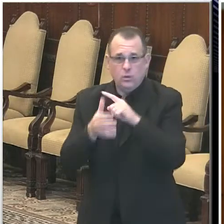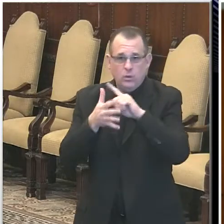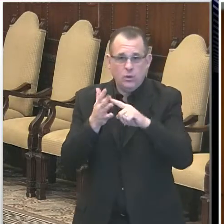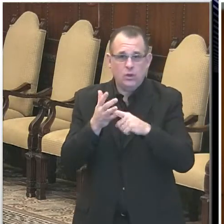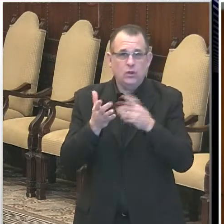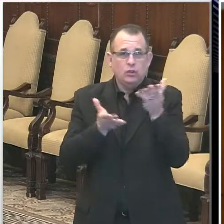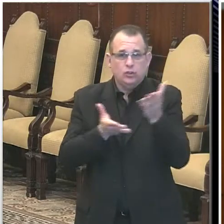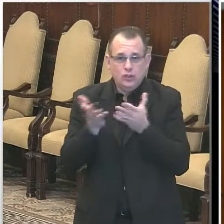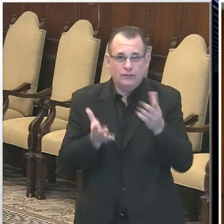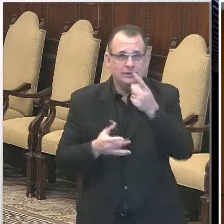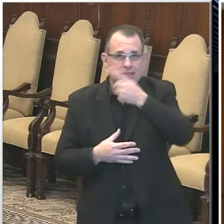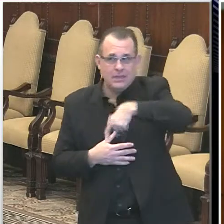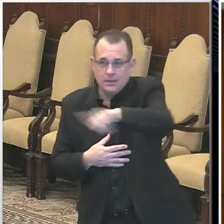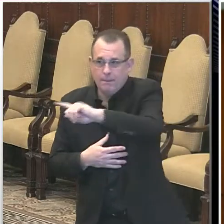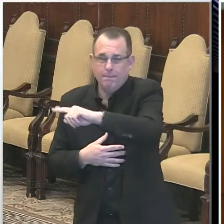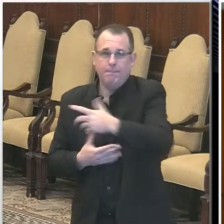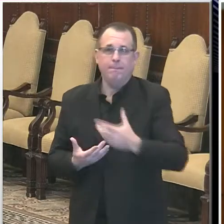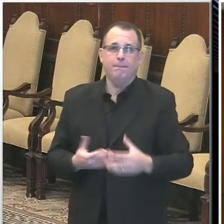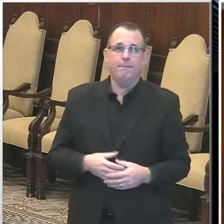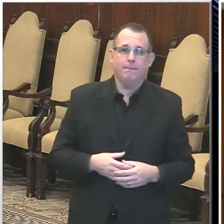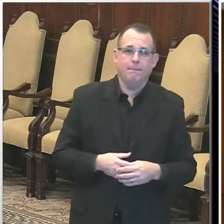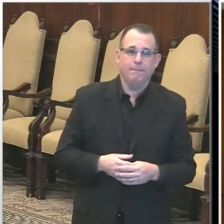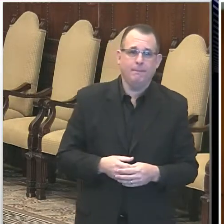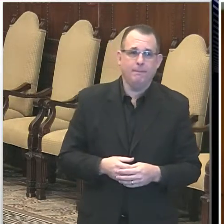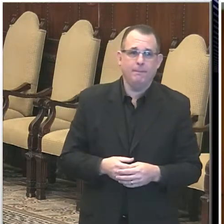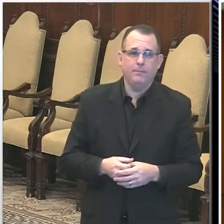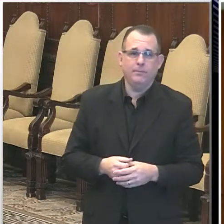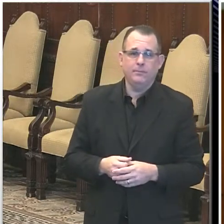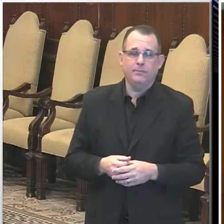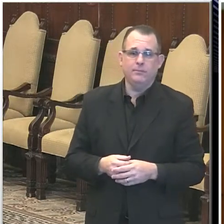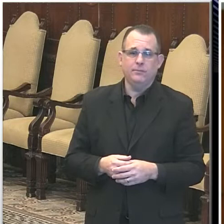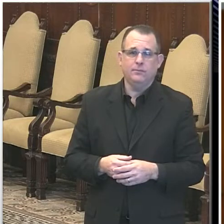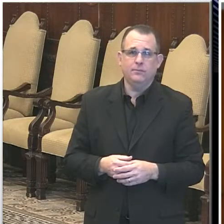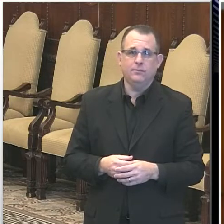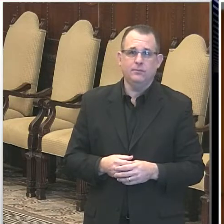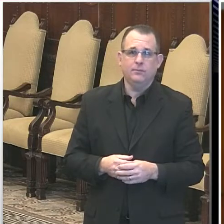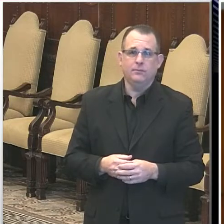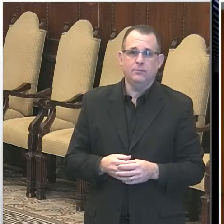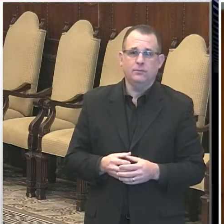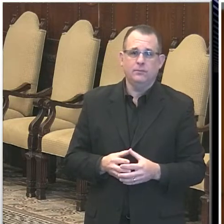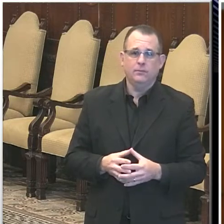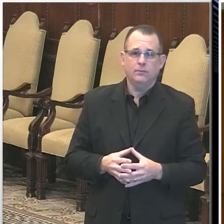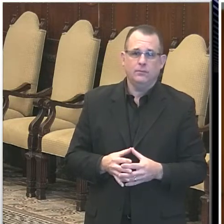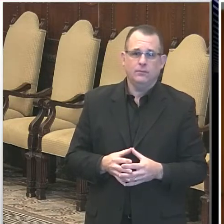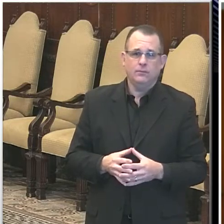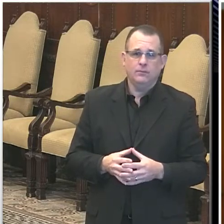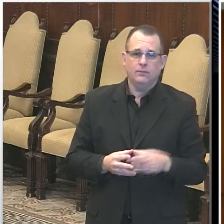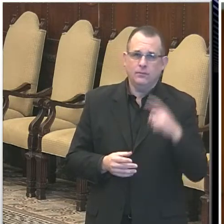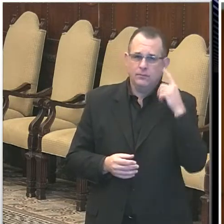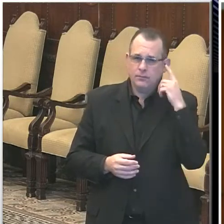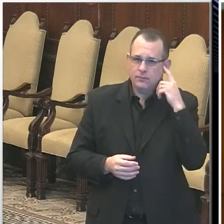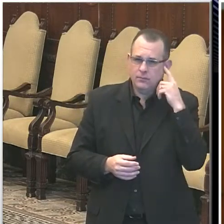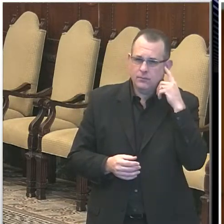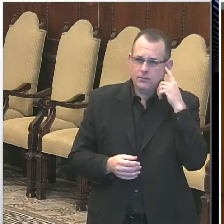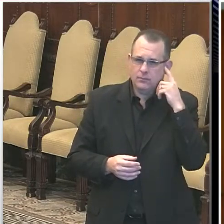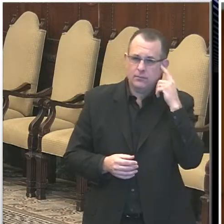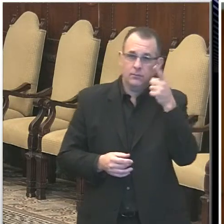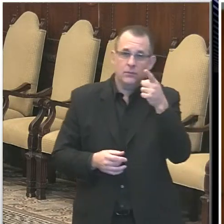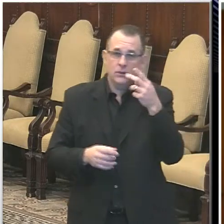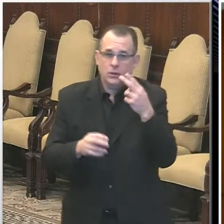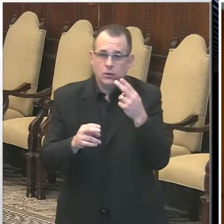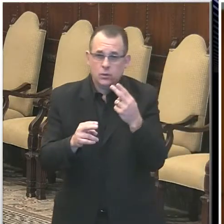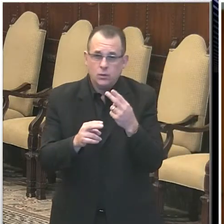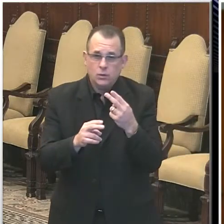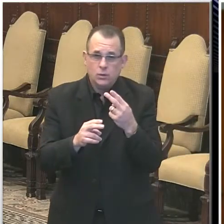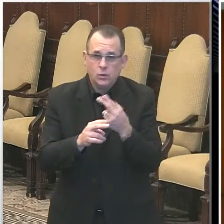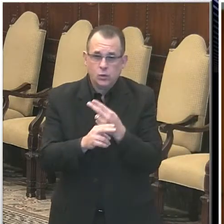If they threw it out every time they used it for each individual patient, then we wouldn't have any for the people that need it. So we are using PPE conserving techniques.